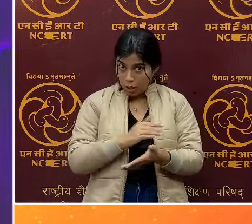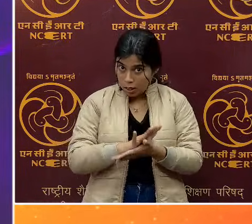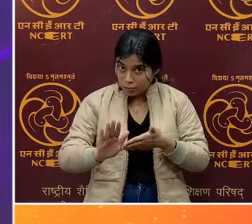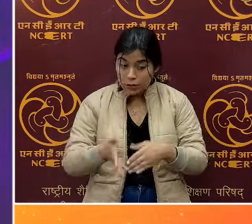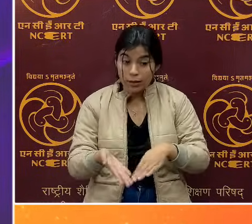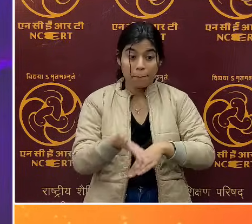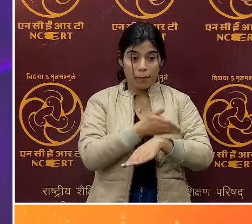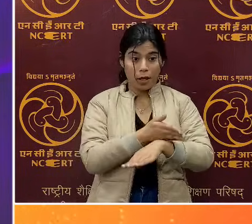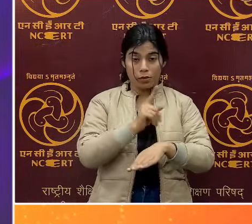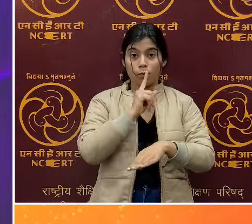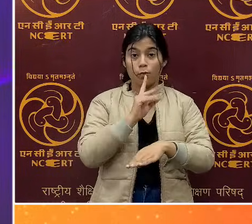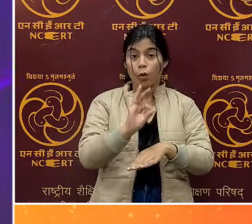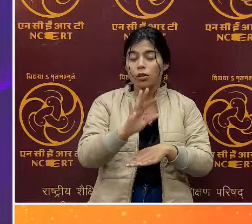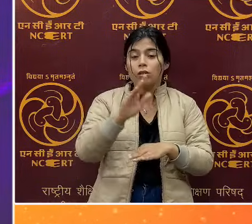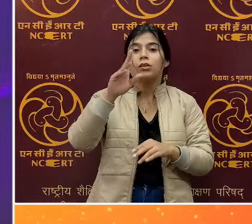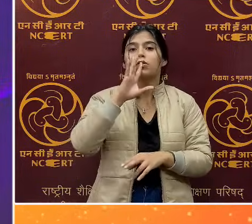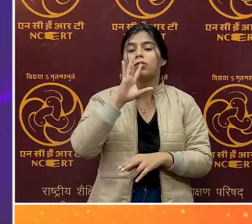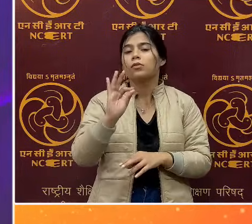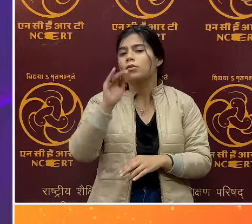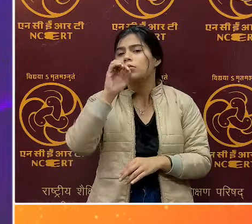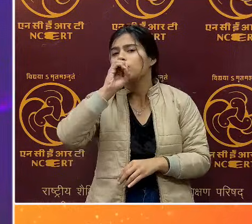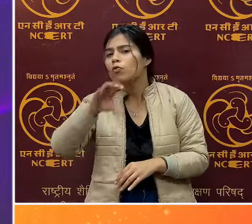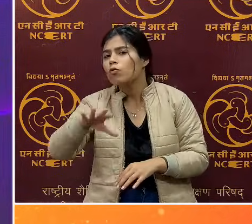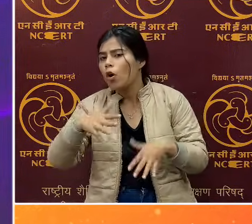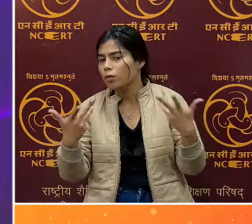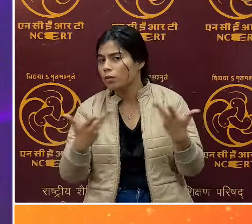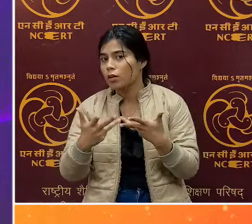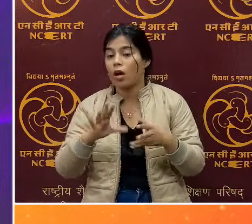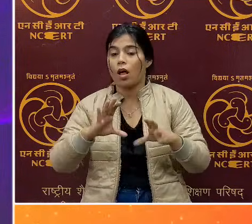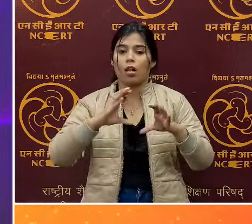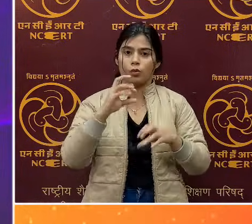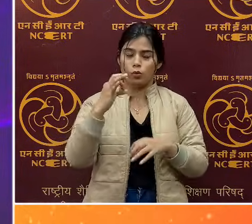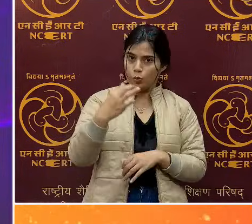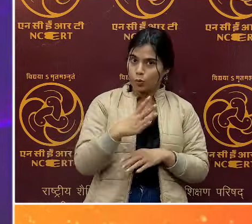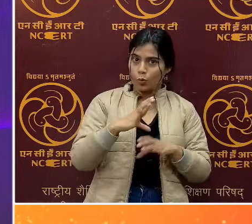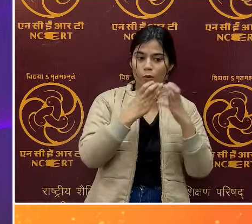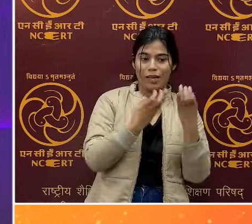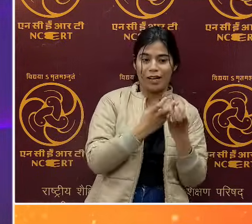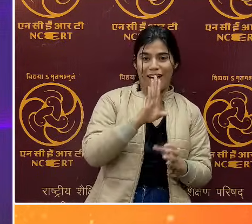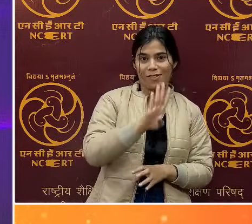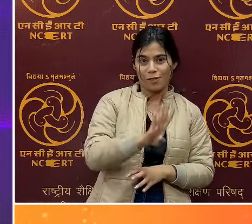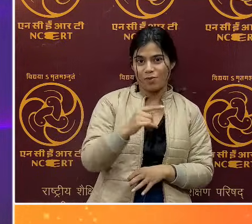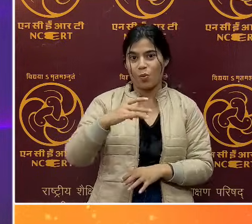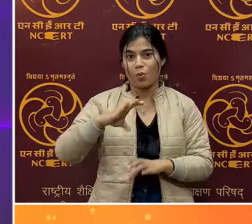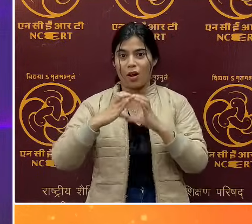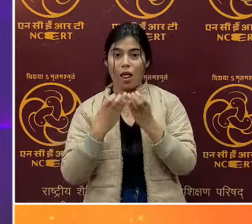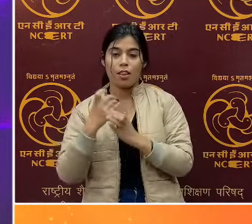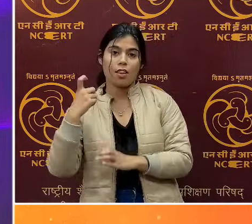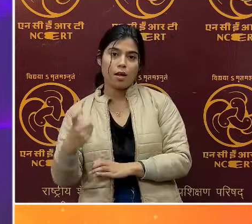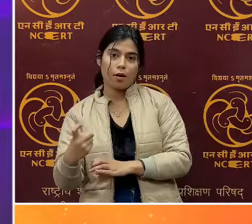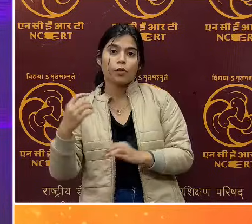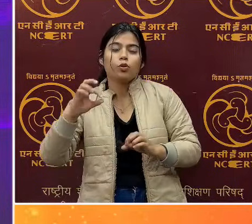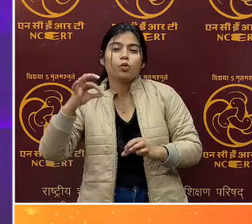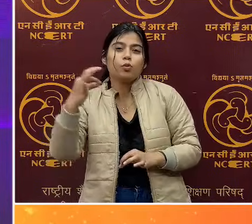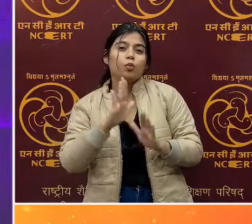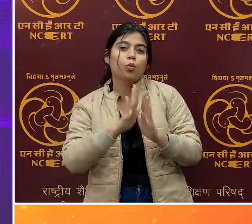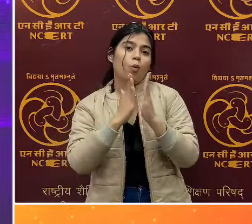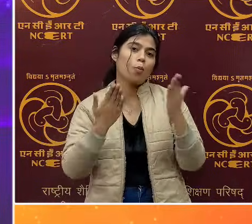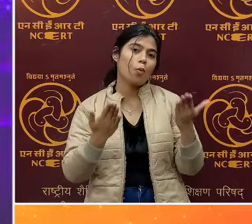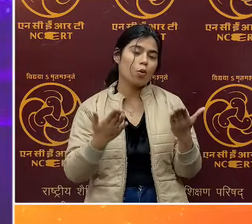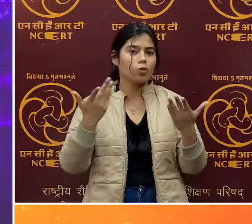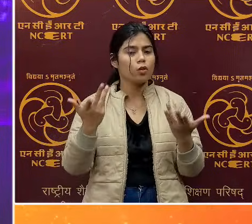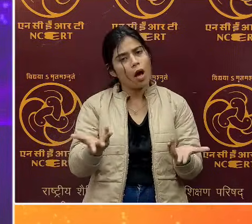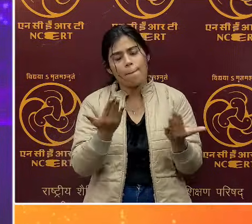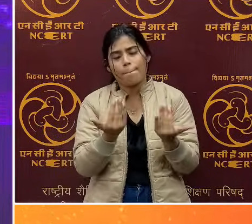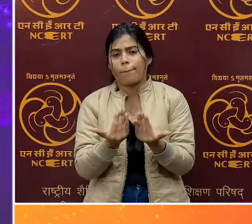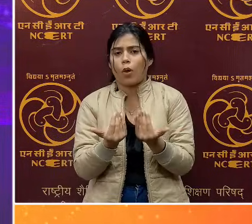important information for all our students and learners. The new NCERT textbook for class 4th and 7th are now available on Amazon, Flipkart, and